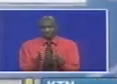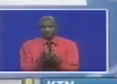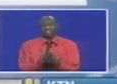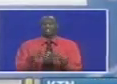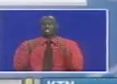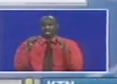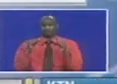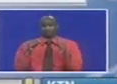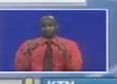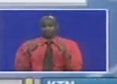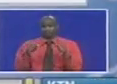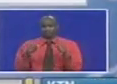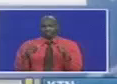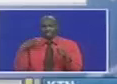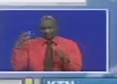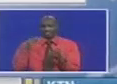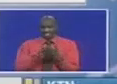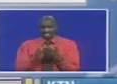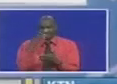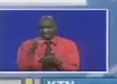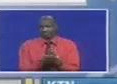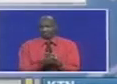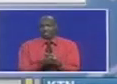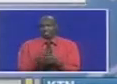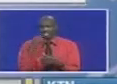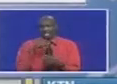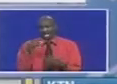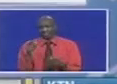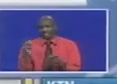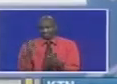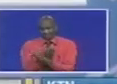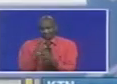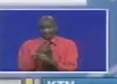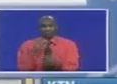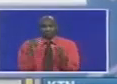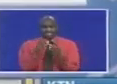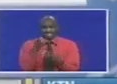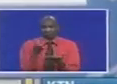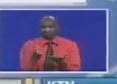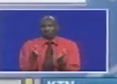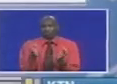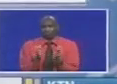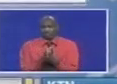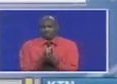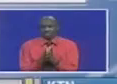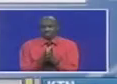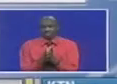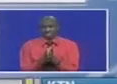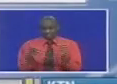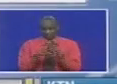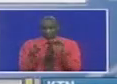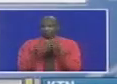of the Cabinet Secretary Devolution, and other meetings that were also held with the Deputy President